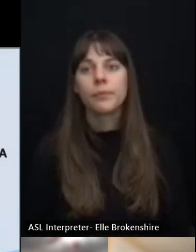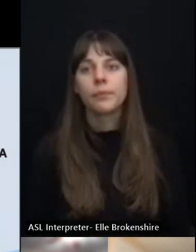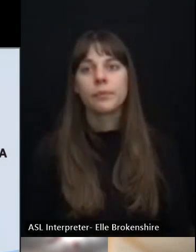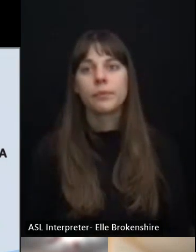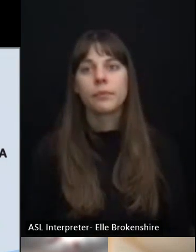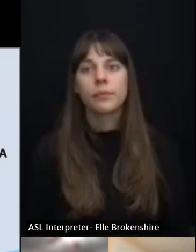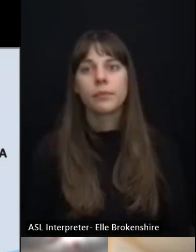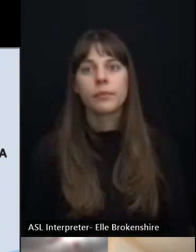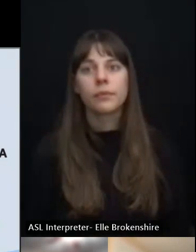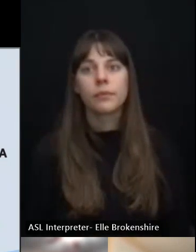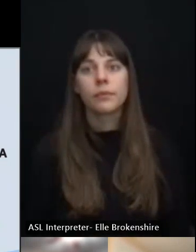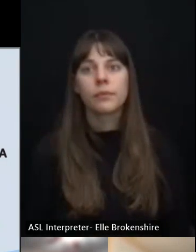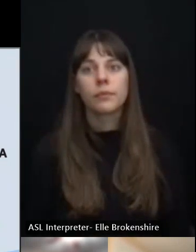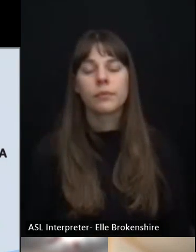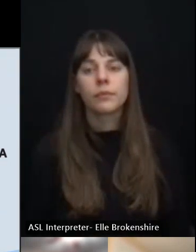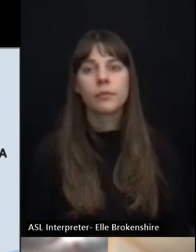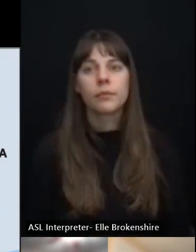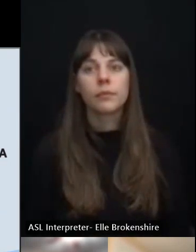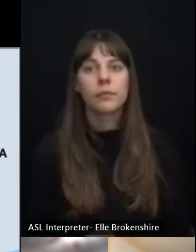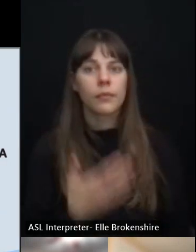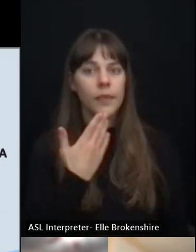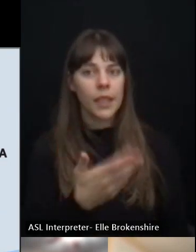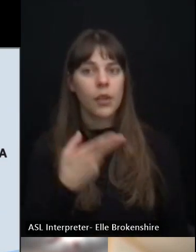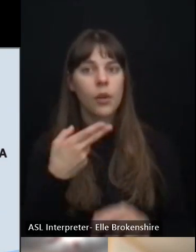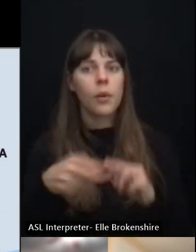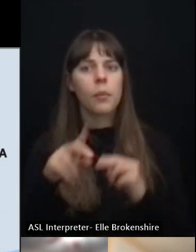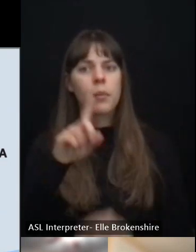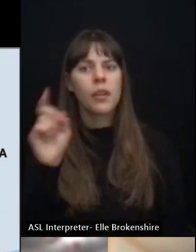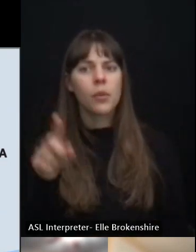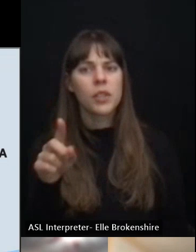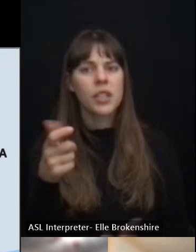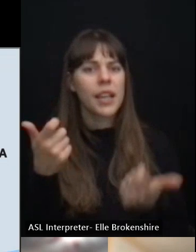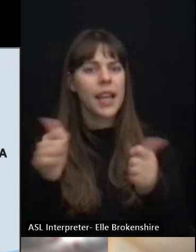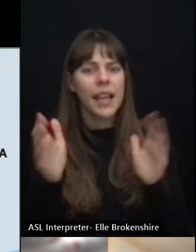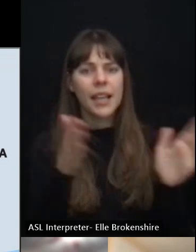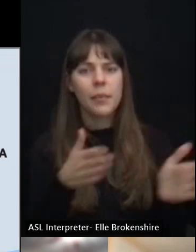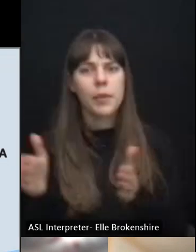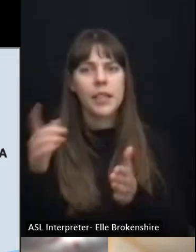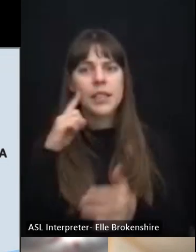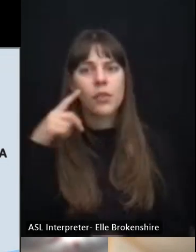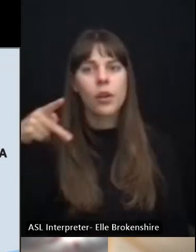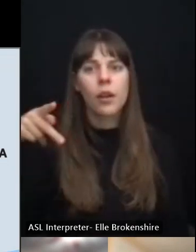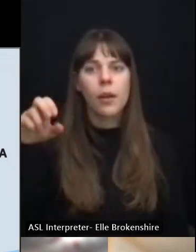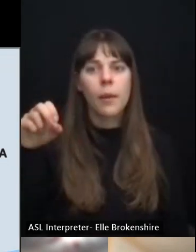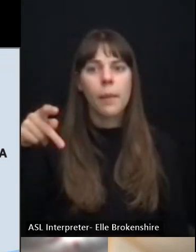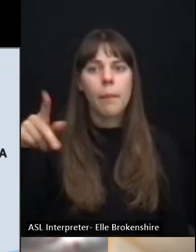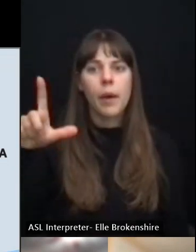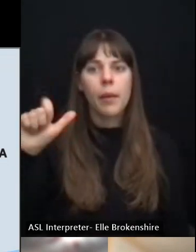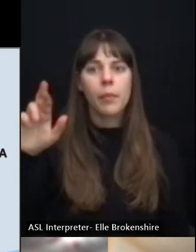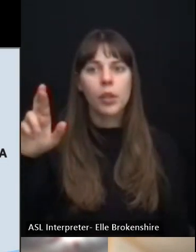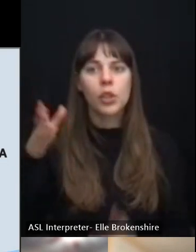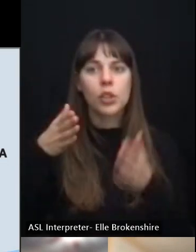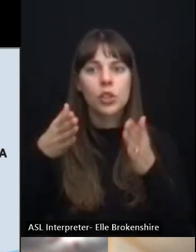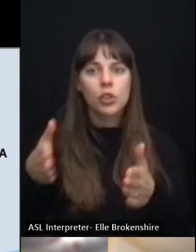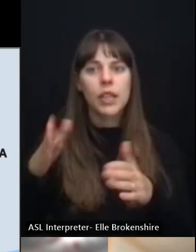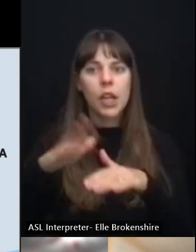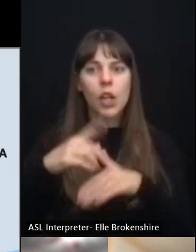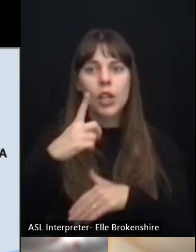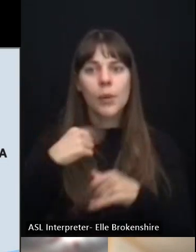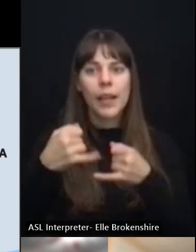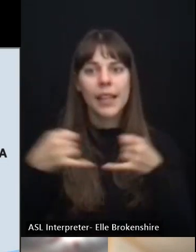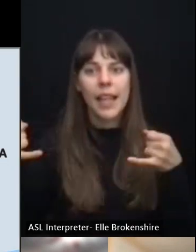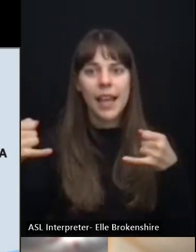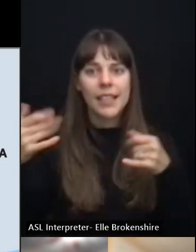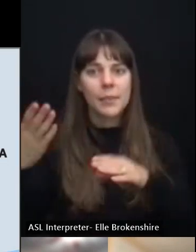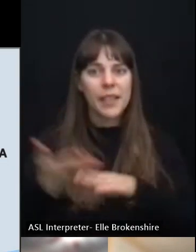Thank you. A quick question about is there any plans for Popular Street on the Red Line to be revamped? It's kind of the